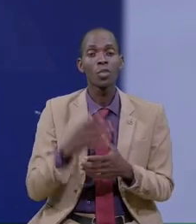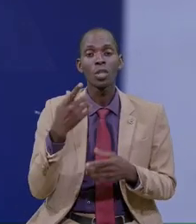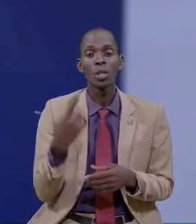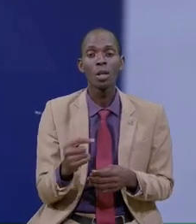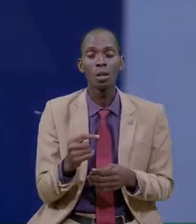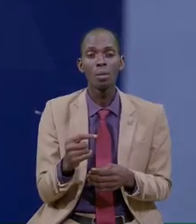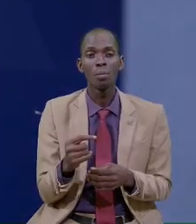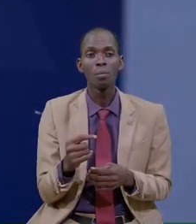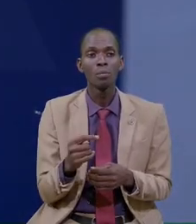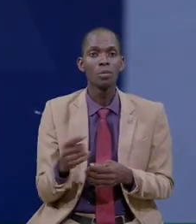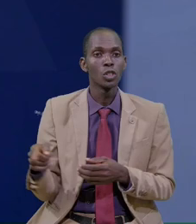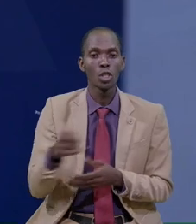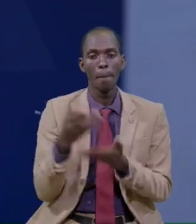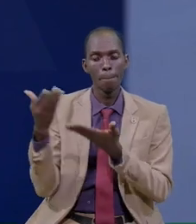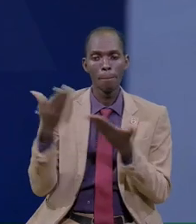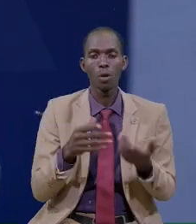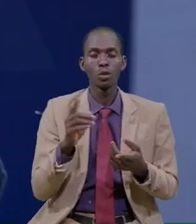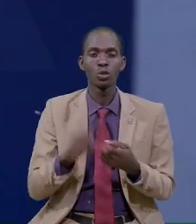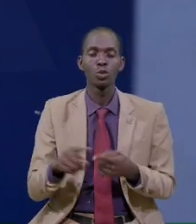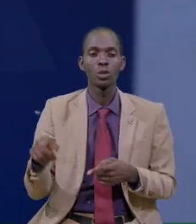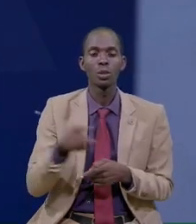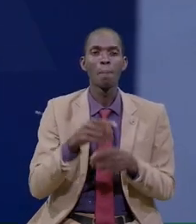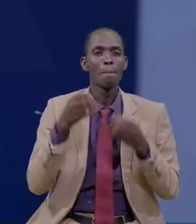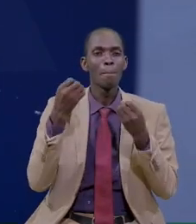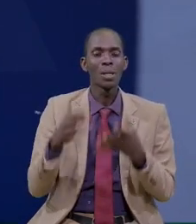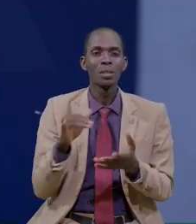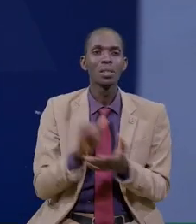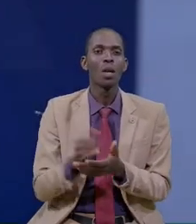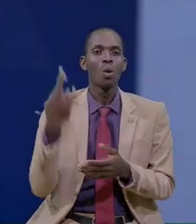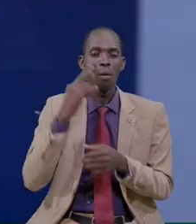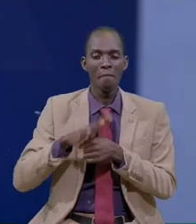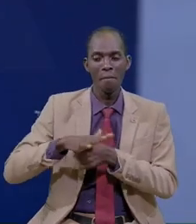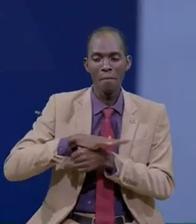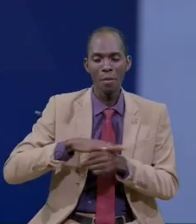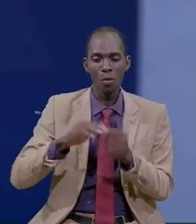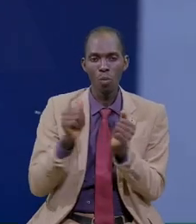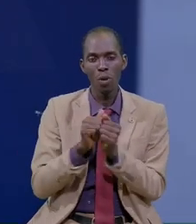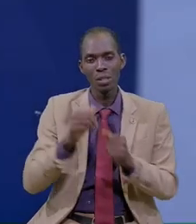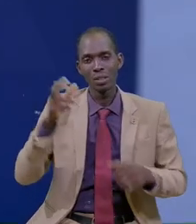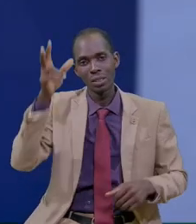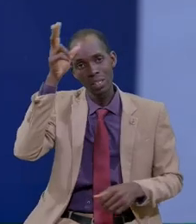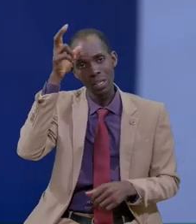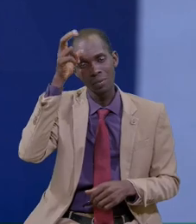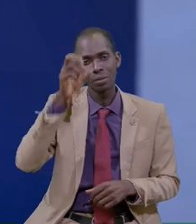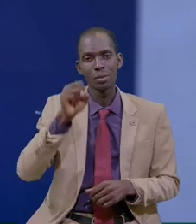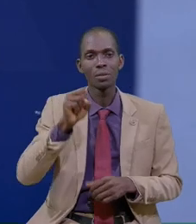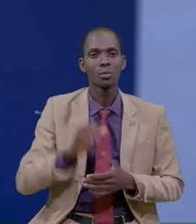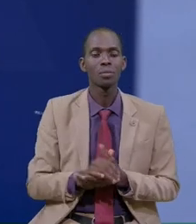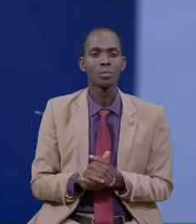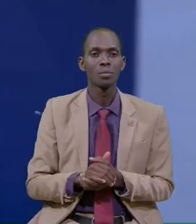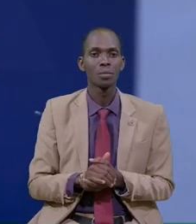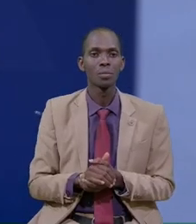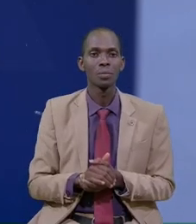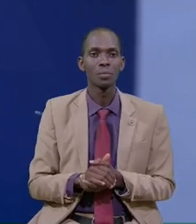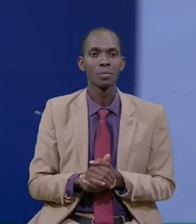unto him many that were possessed with devils. Le soir, on amena auprès de Jésus